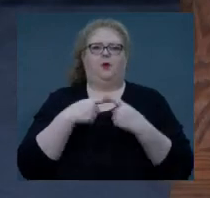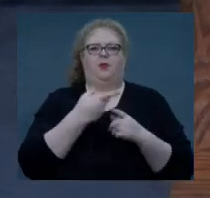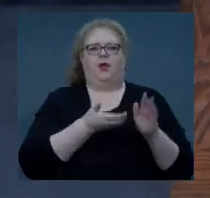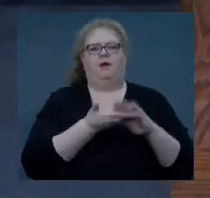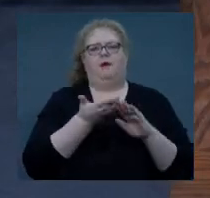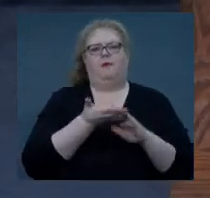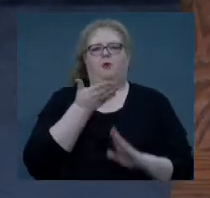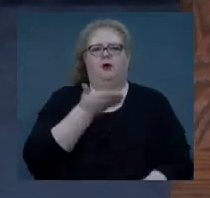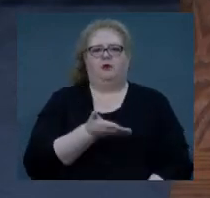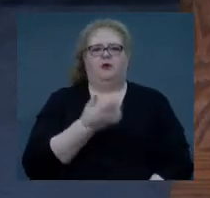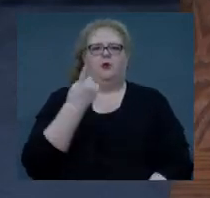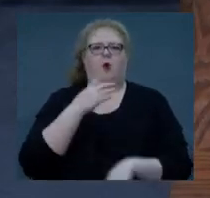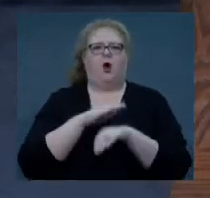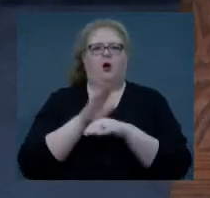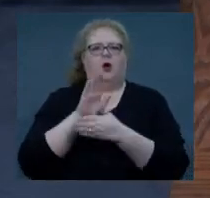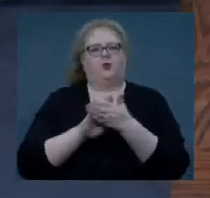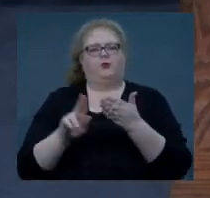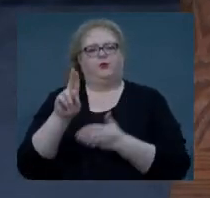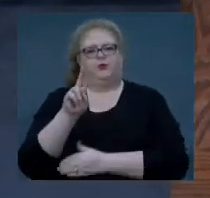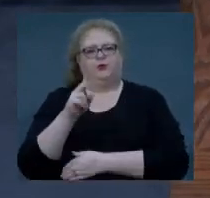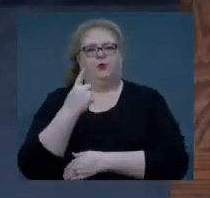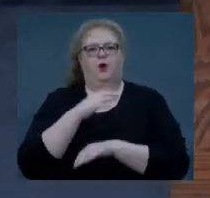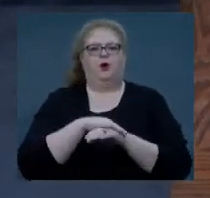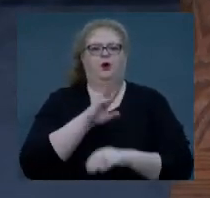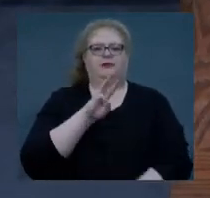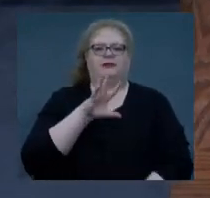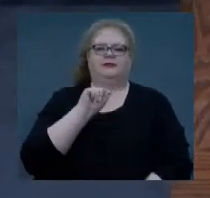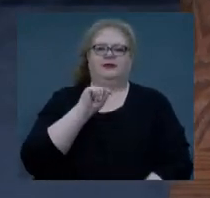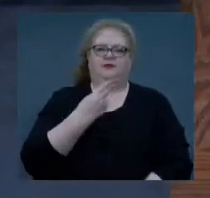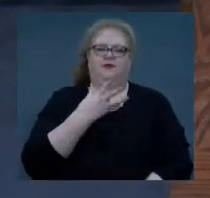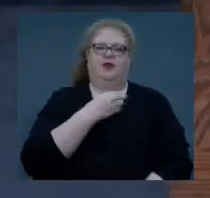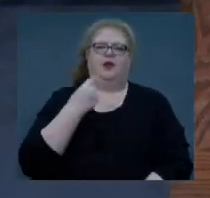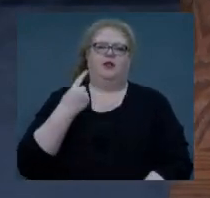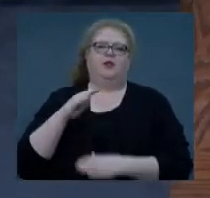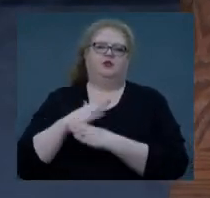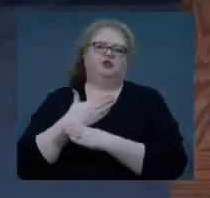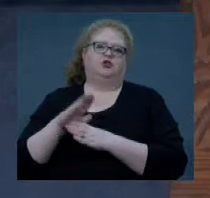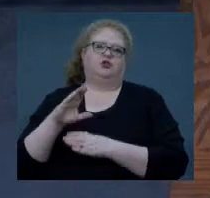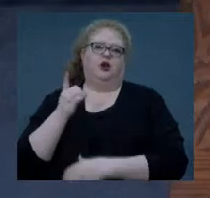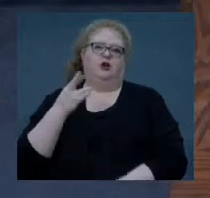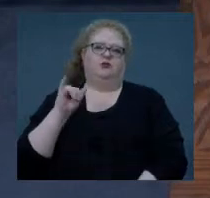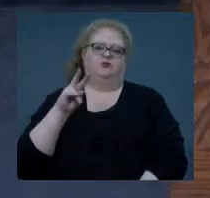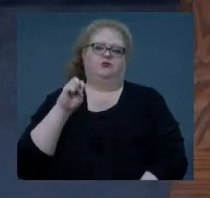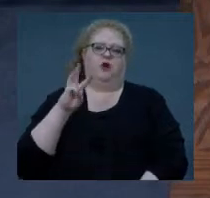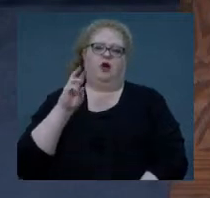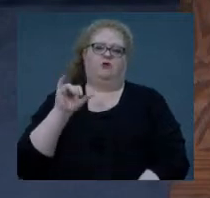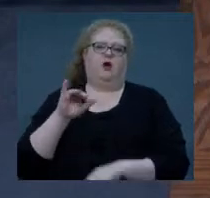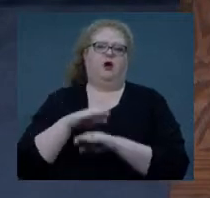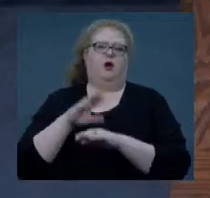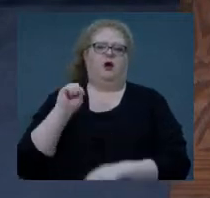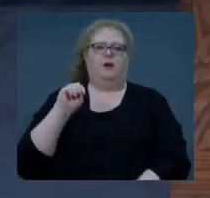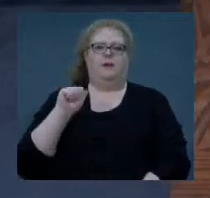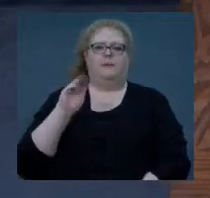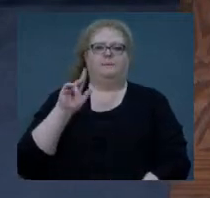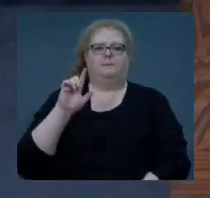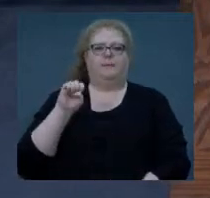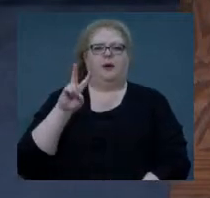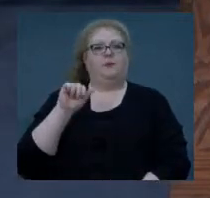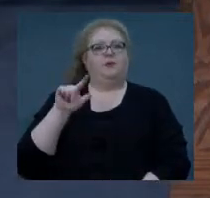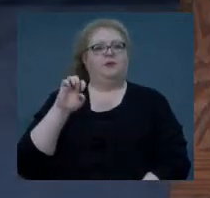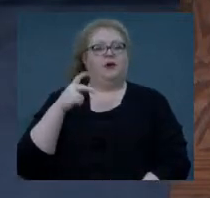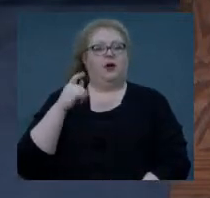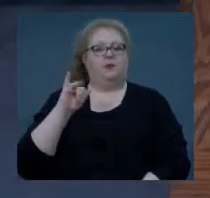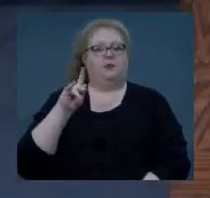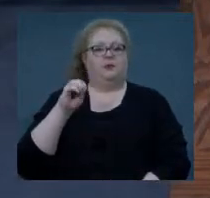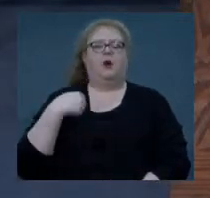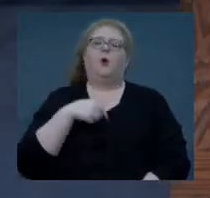onto University, one onto 65th, and then a shared driveway over onto Mableville Pike. We are going to be